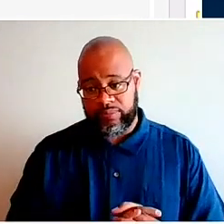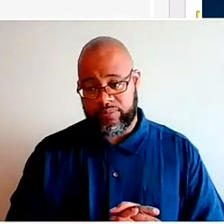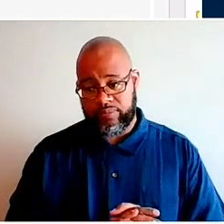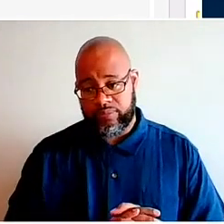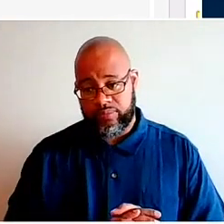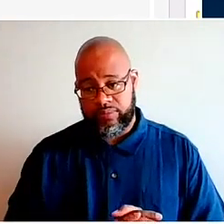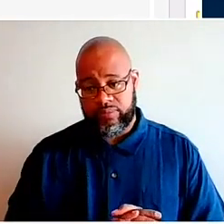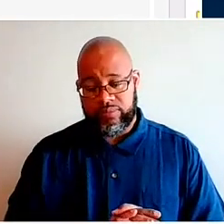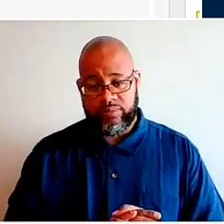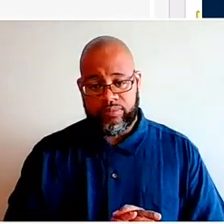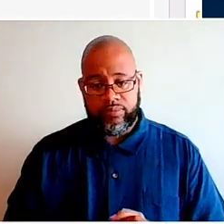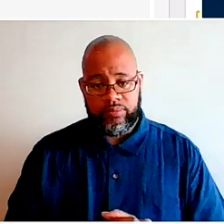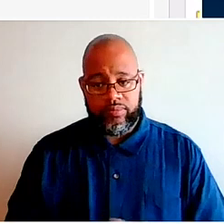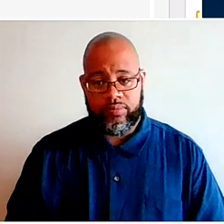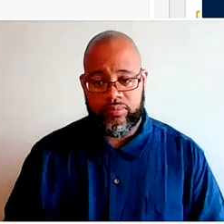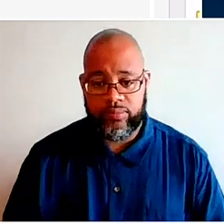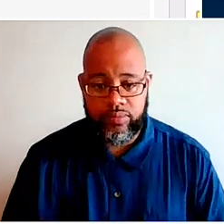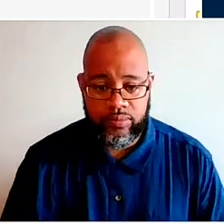a temperature check.